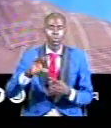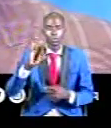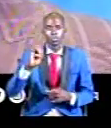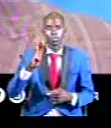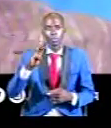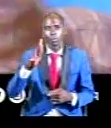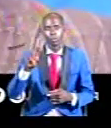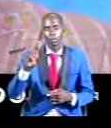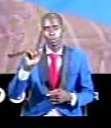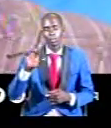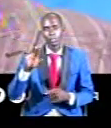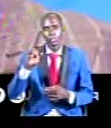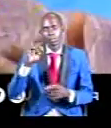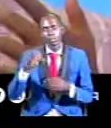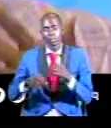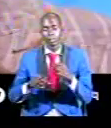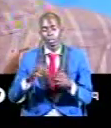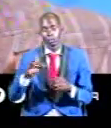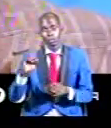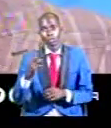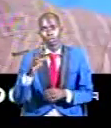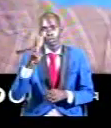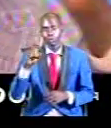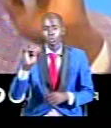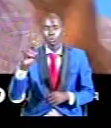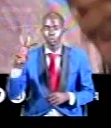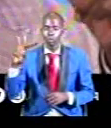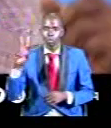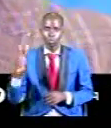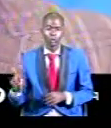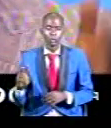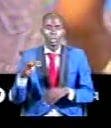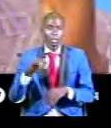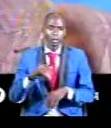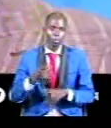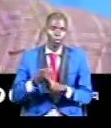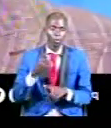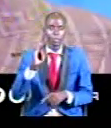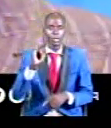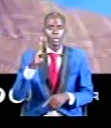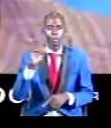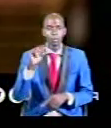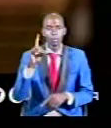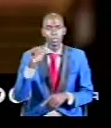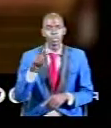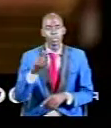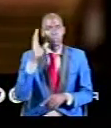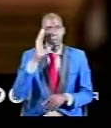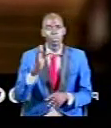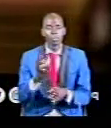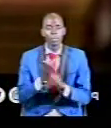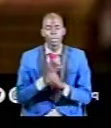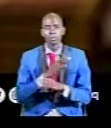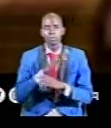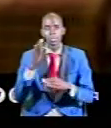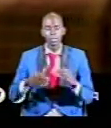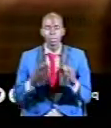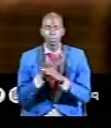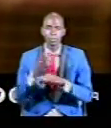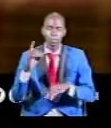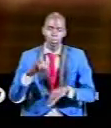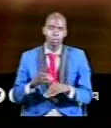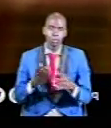from 4 p.m. GMT each day, and find total freedom through faith in Jesus Christ. It could be the most